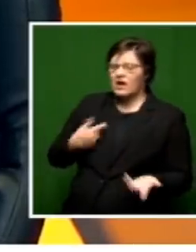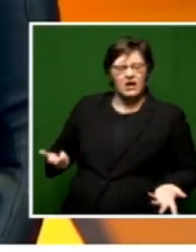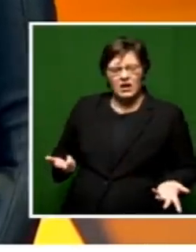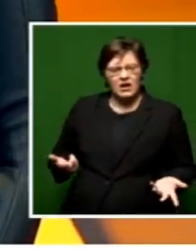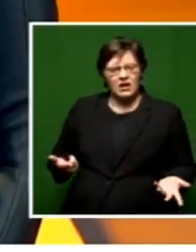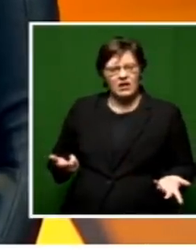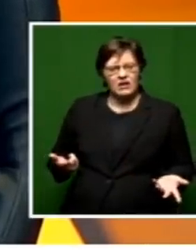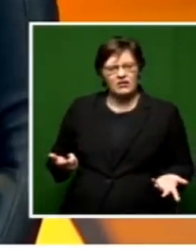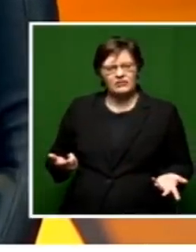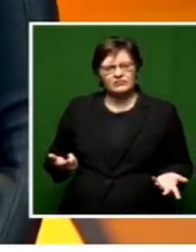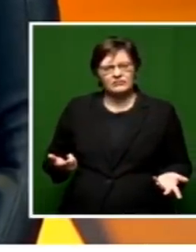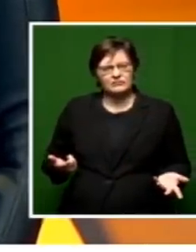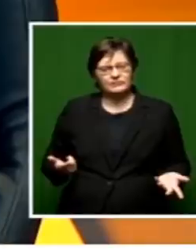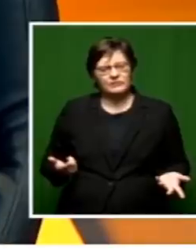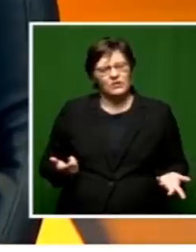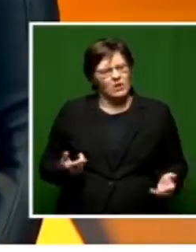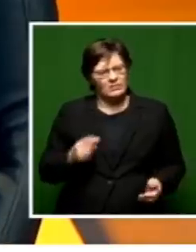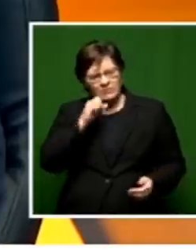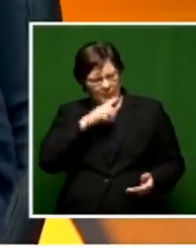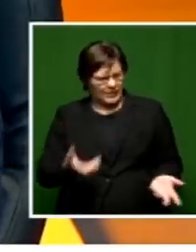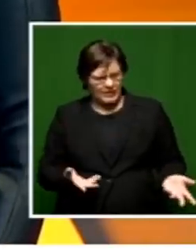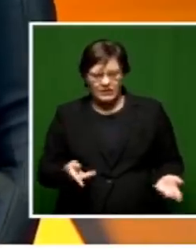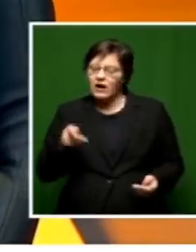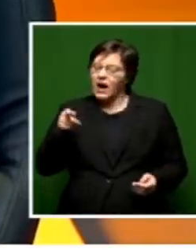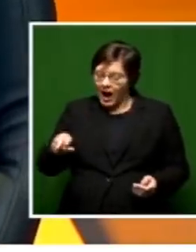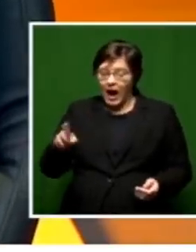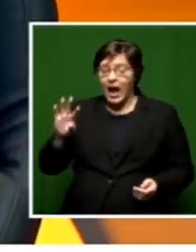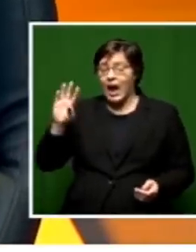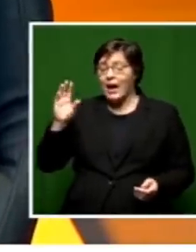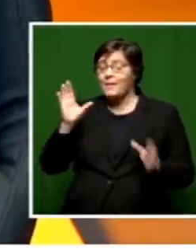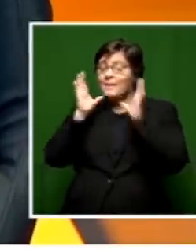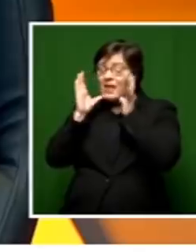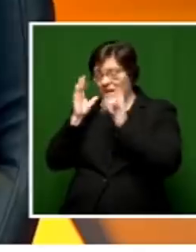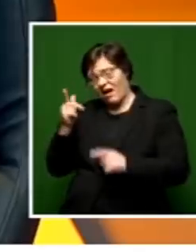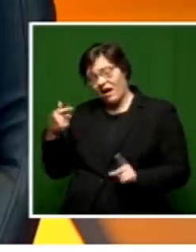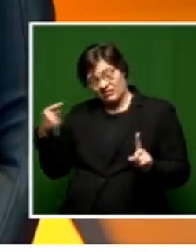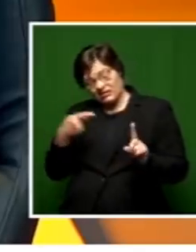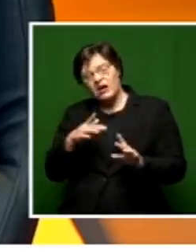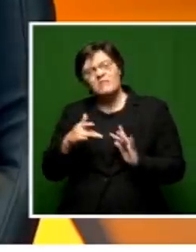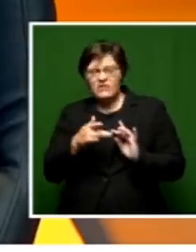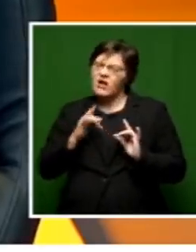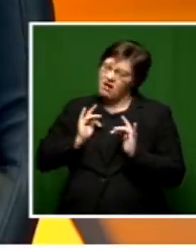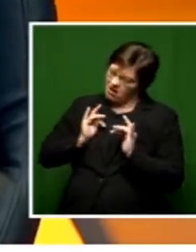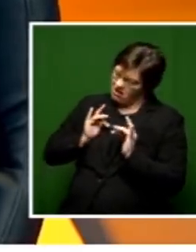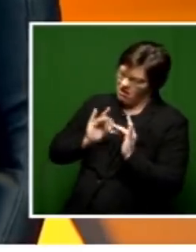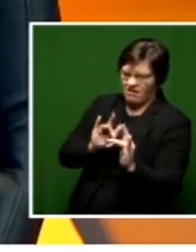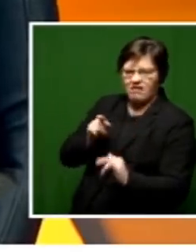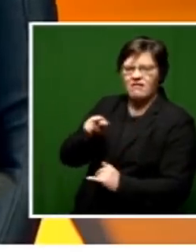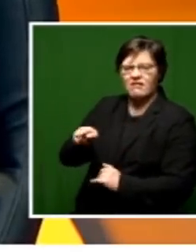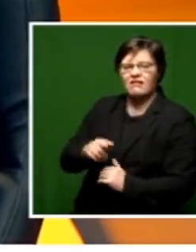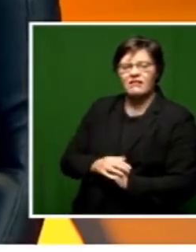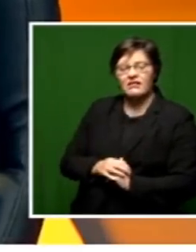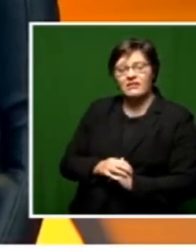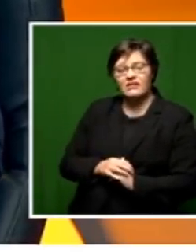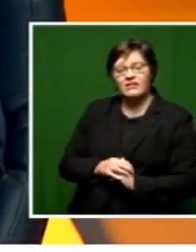Malema speaks to that anger, he articulates it well, which then means the longer the